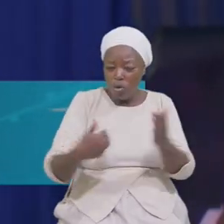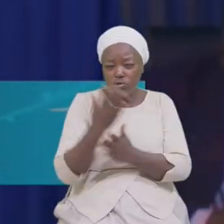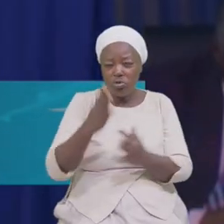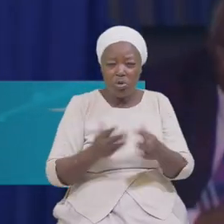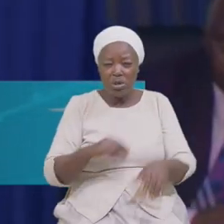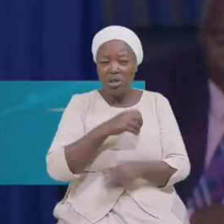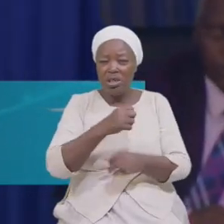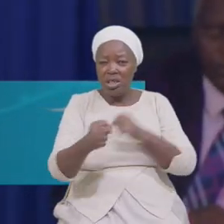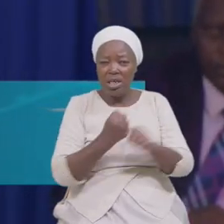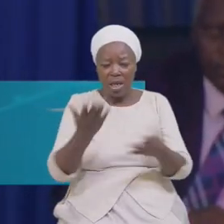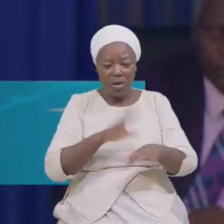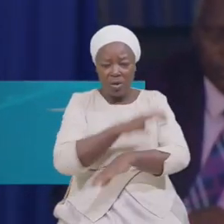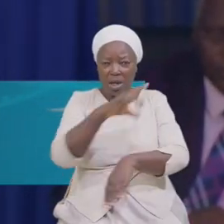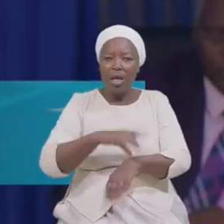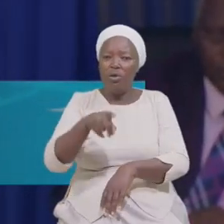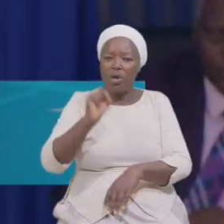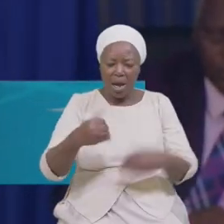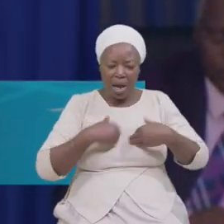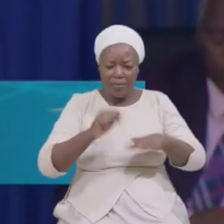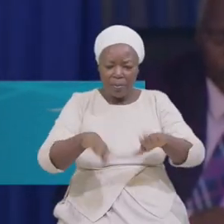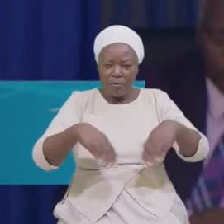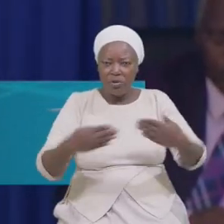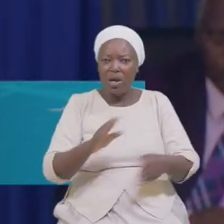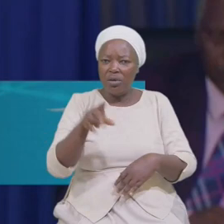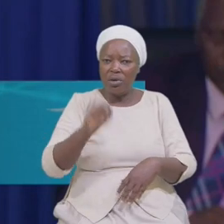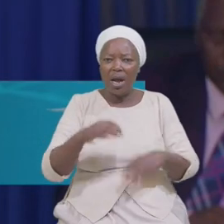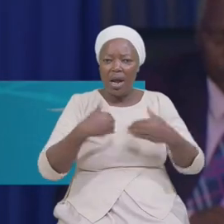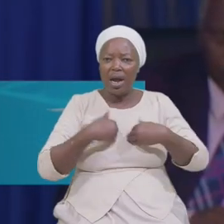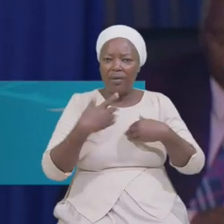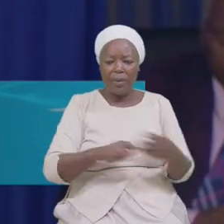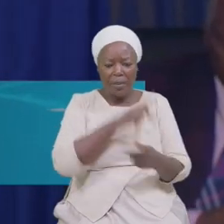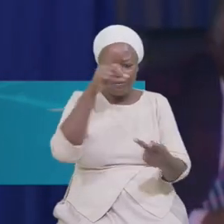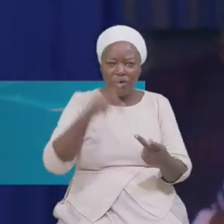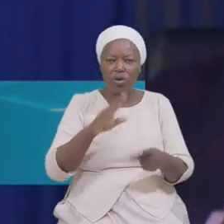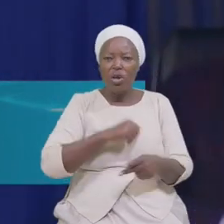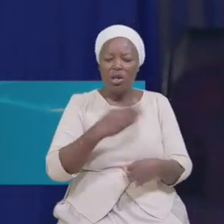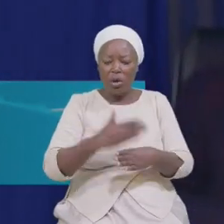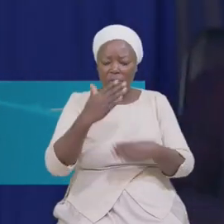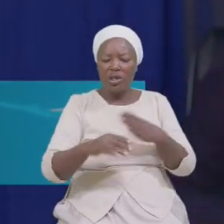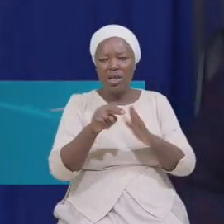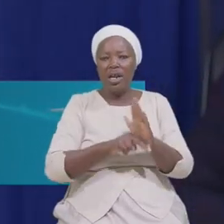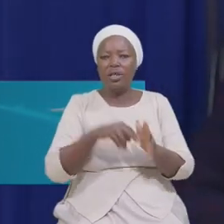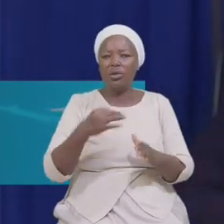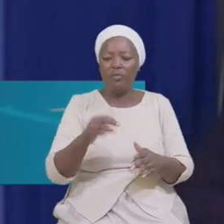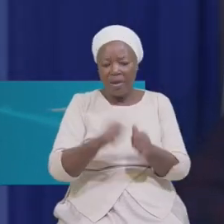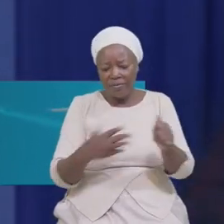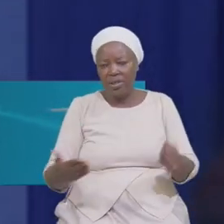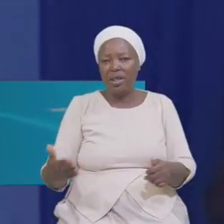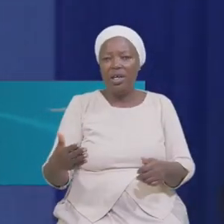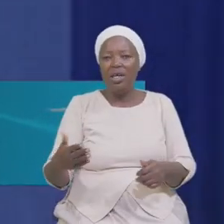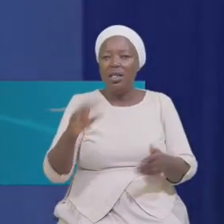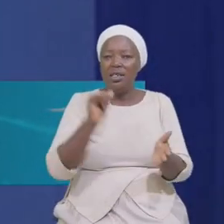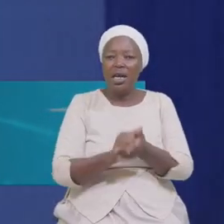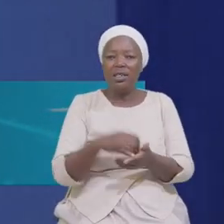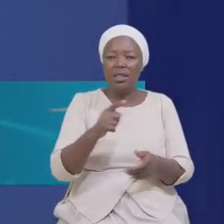can have the provision and you can have the perfection, the completeness of everything that